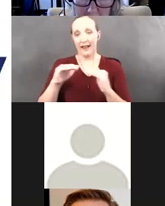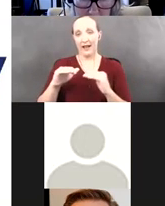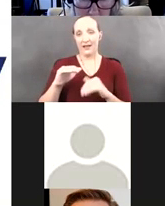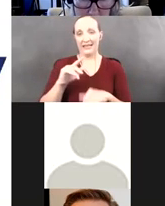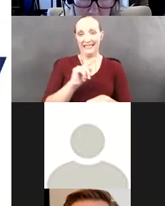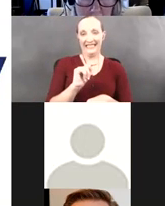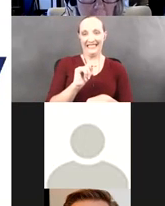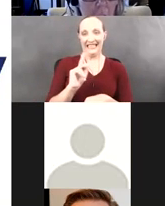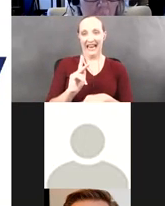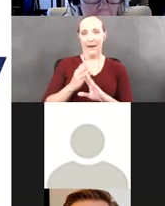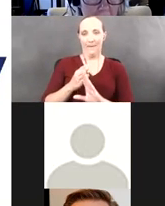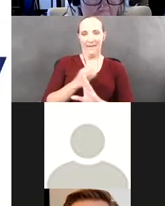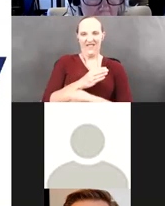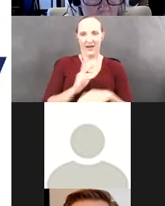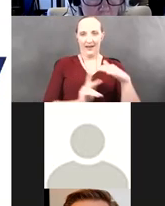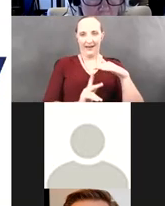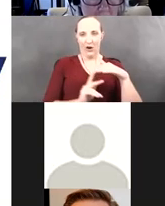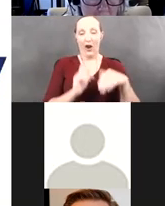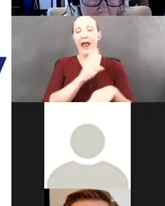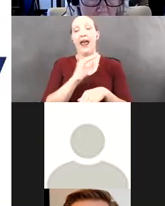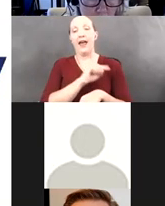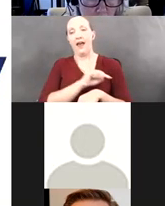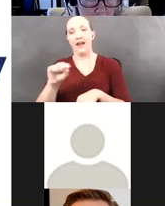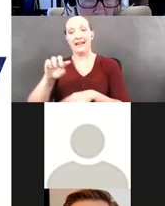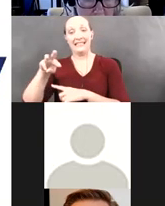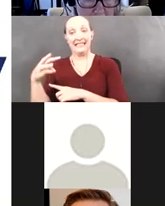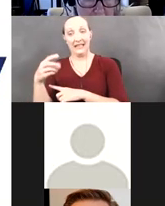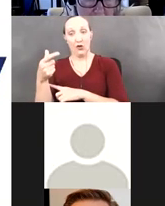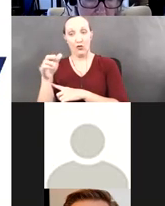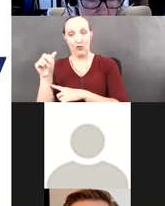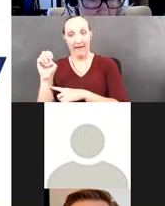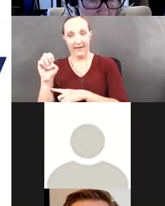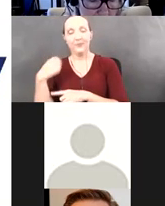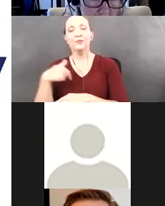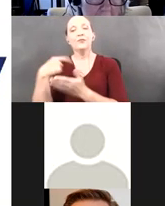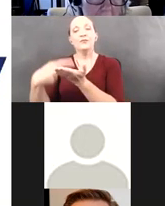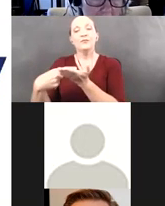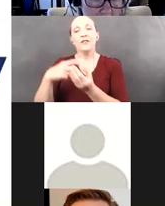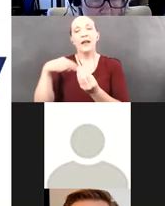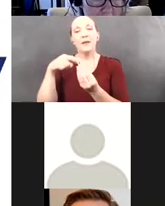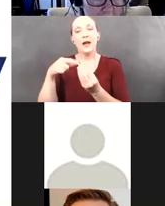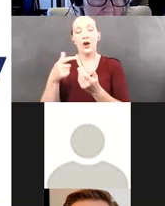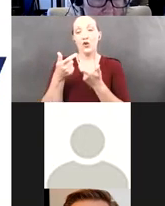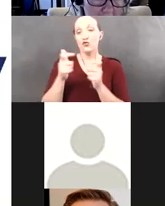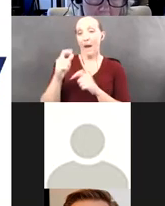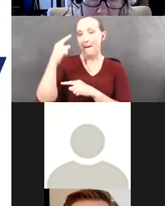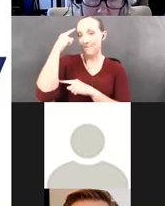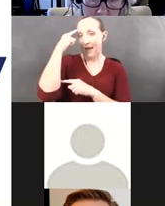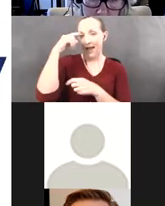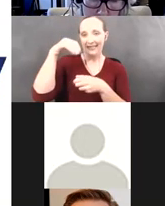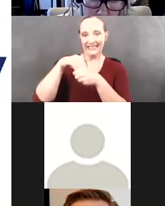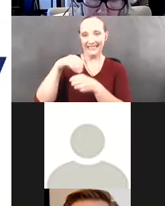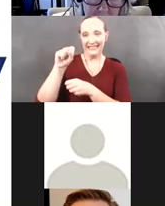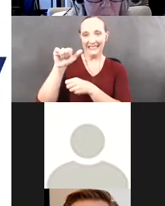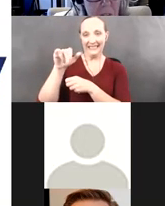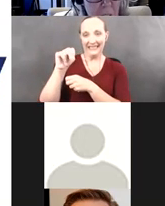que están 6. en kinder Our transicional a panelists sexto will be grado. discussing Nuestros Great panelistas Minds van in a Sync, hablar acerca de Great Cami, Minds in and Sync,